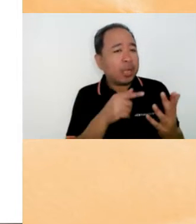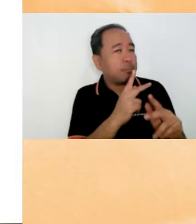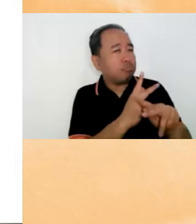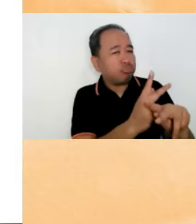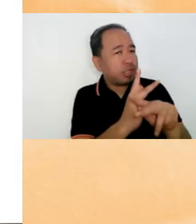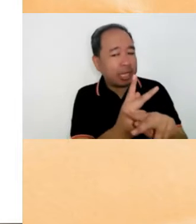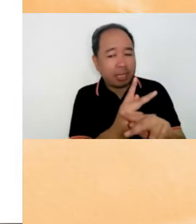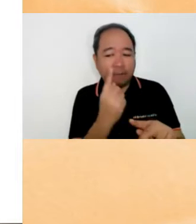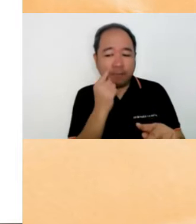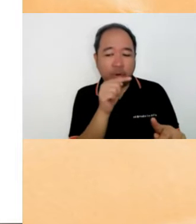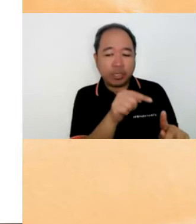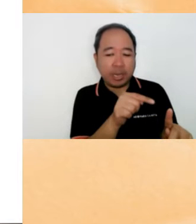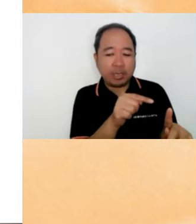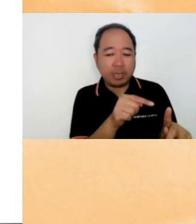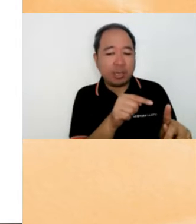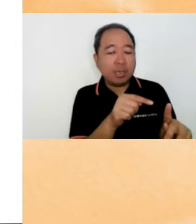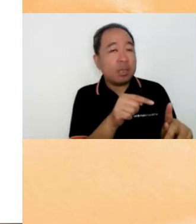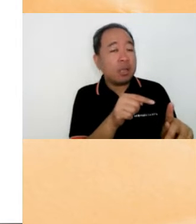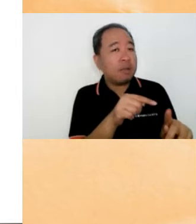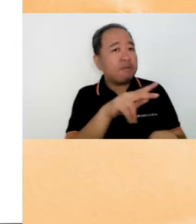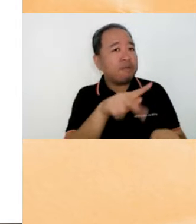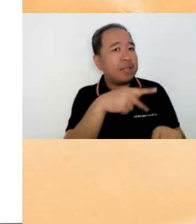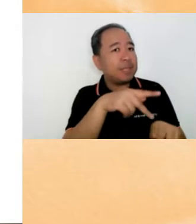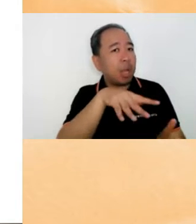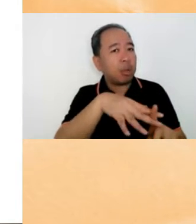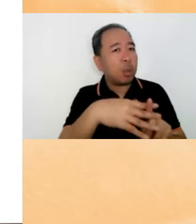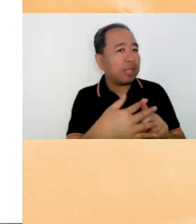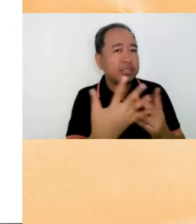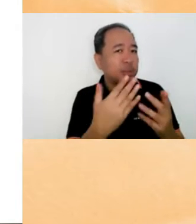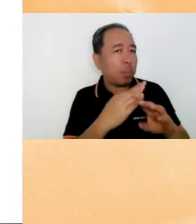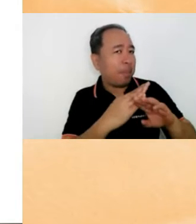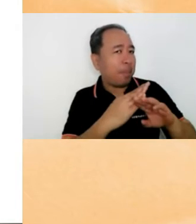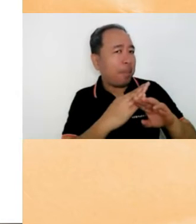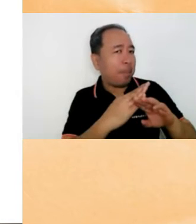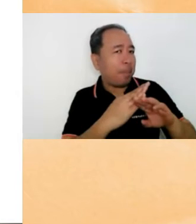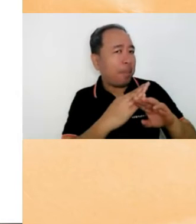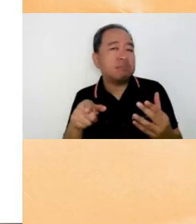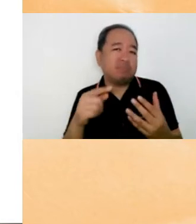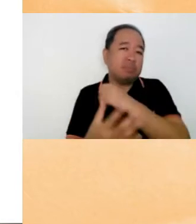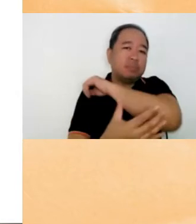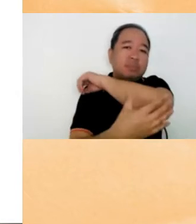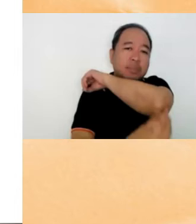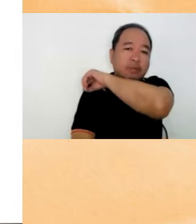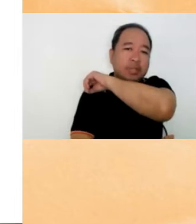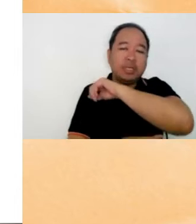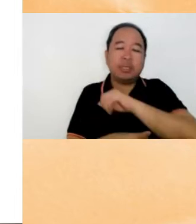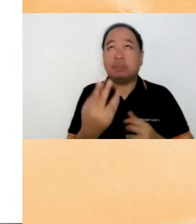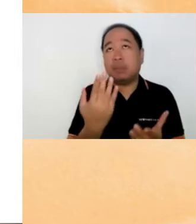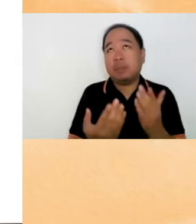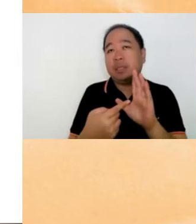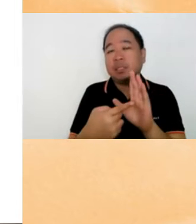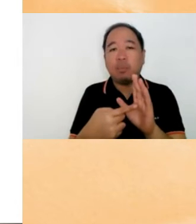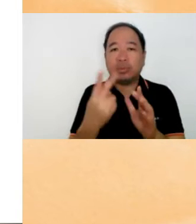Of course, again, it's poverty. People living inside cement